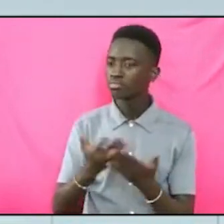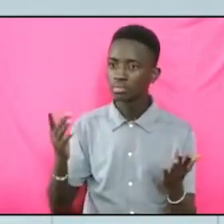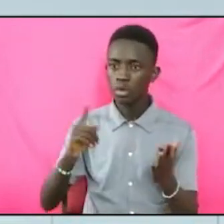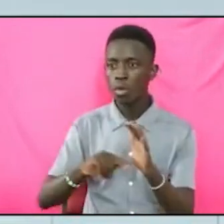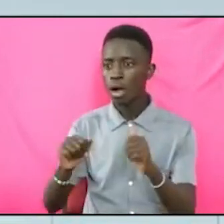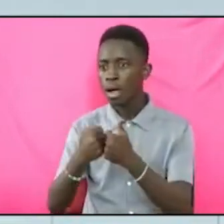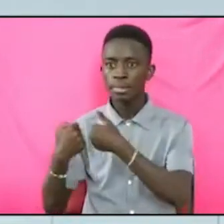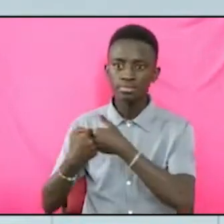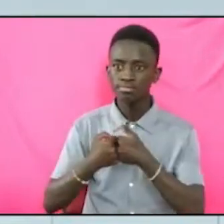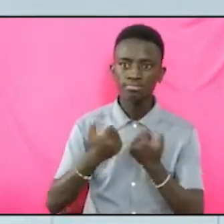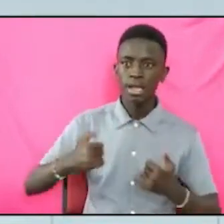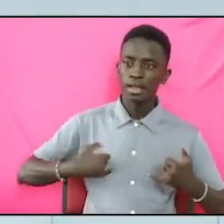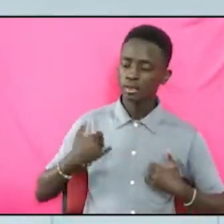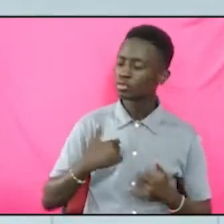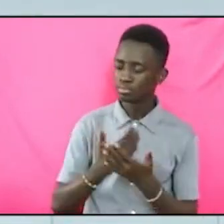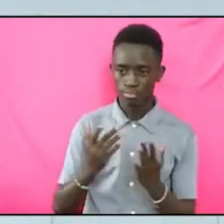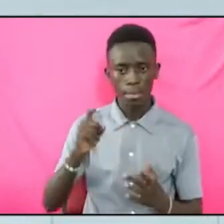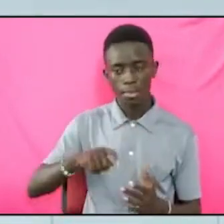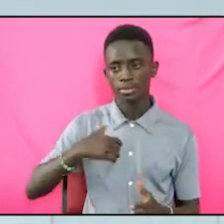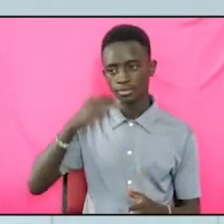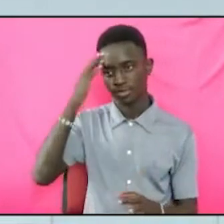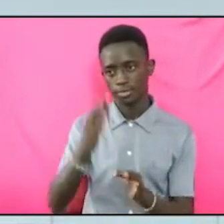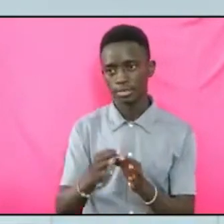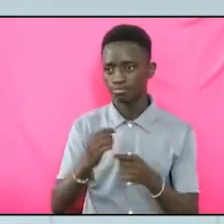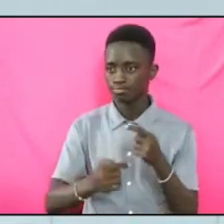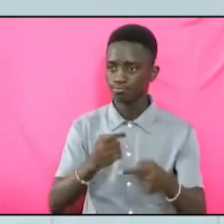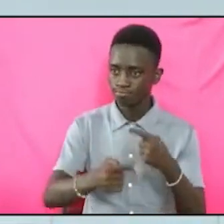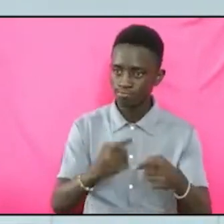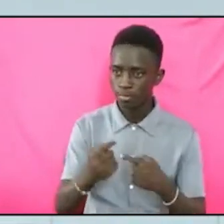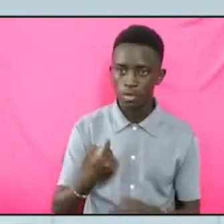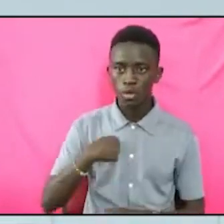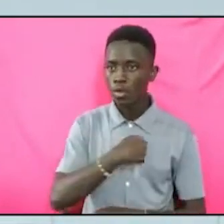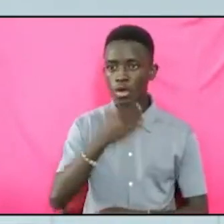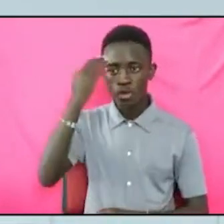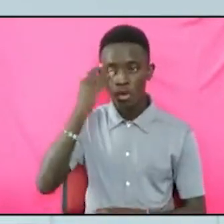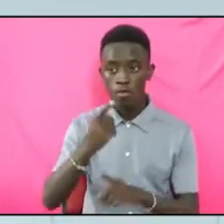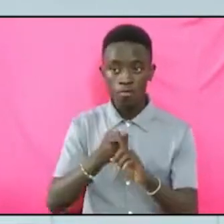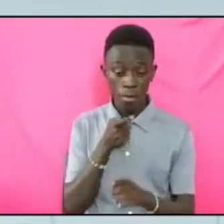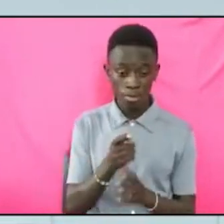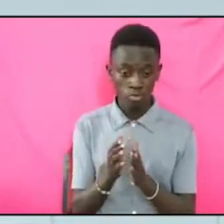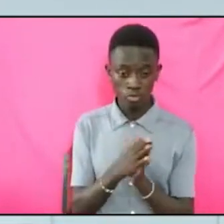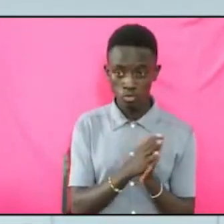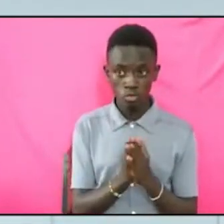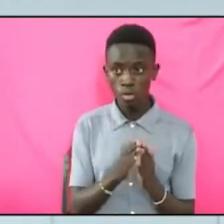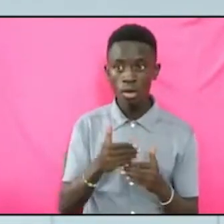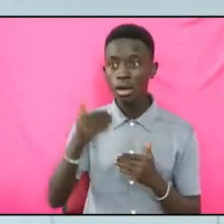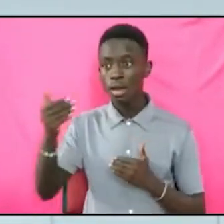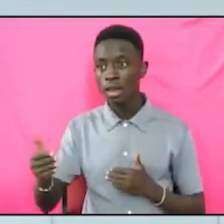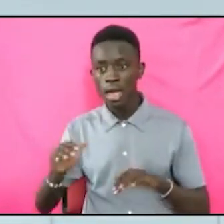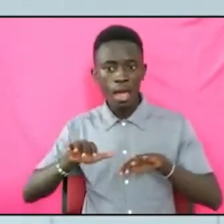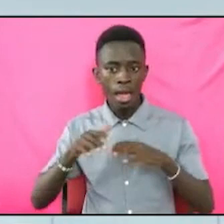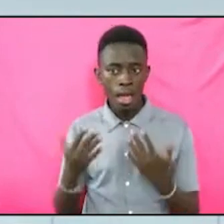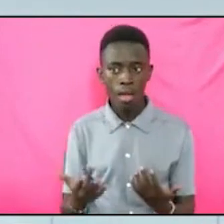We don't know from the text how long she has been there. We don't know from the text how she has been treated in Naaman's